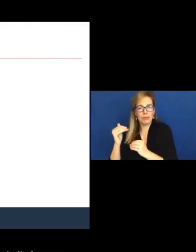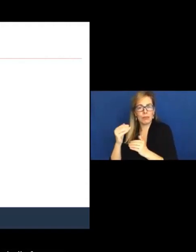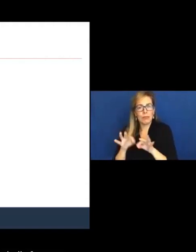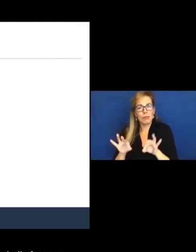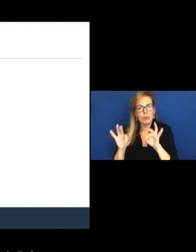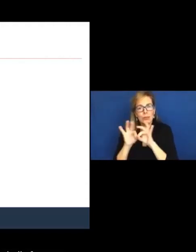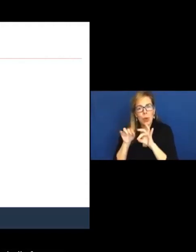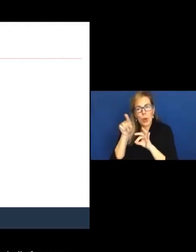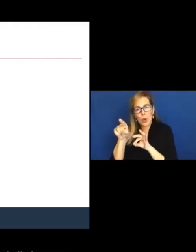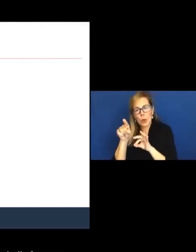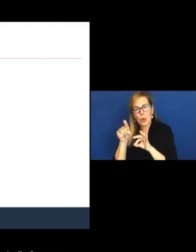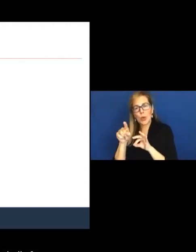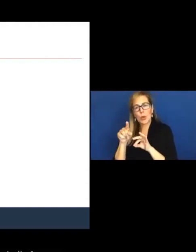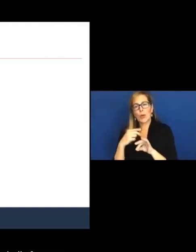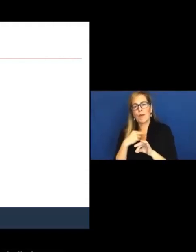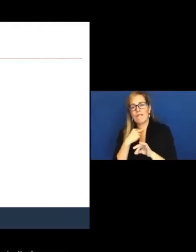for your audience.